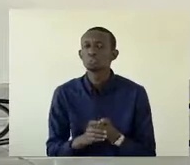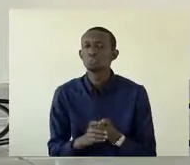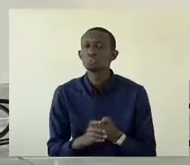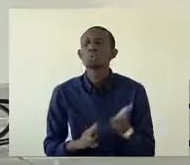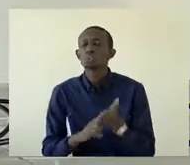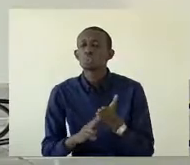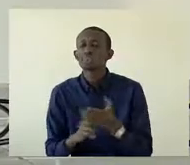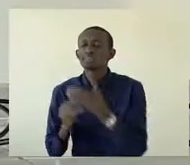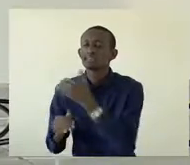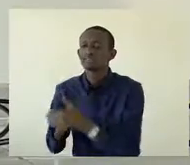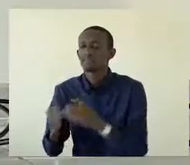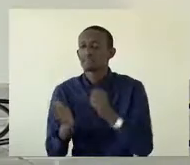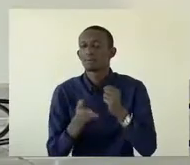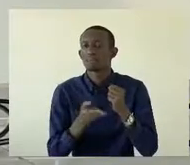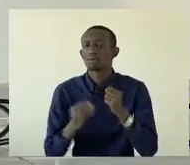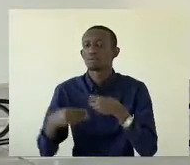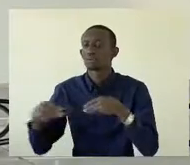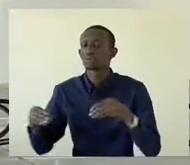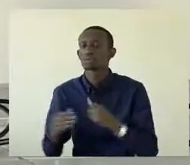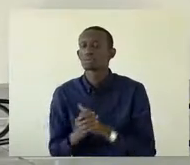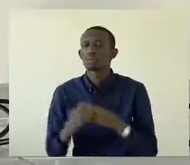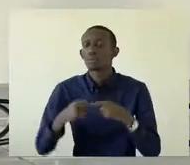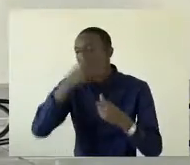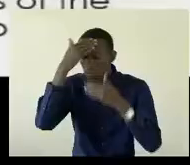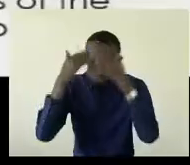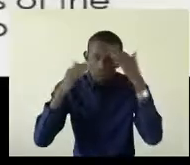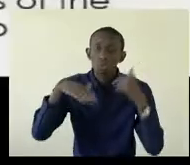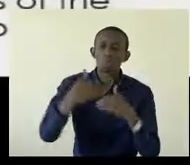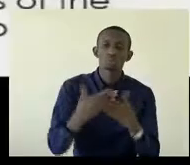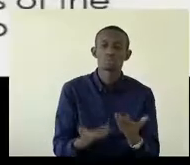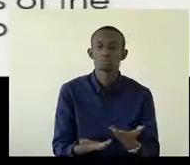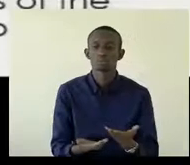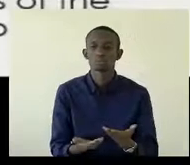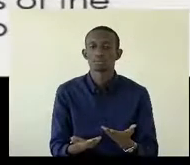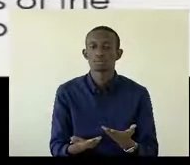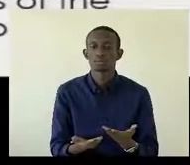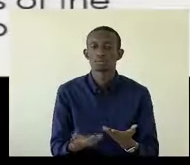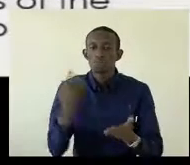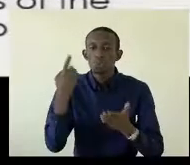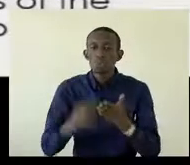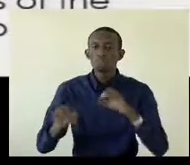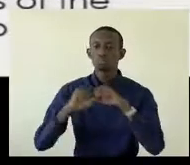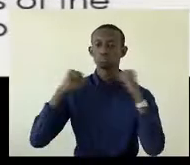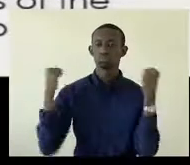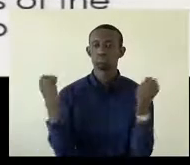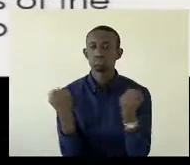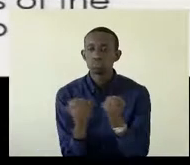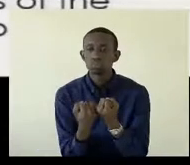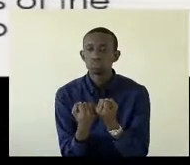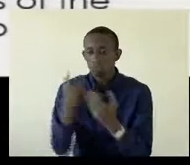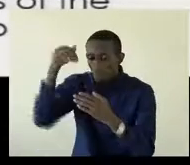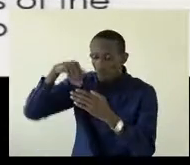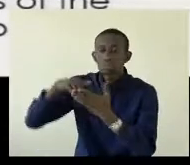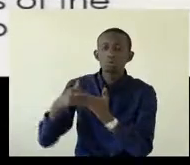nation? What does society need? Are there components of the environment